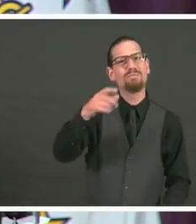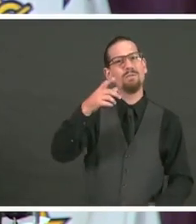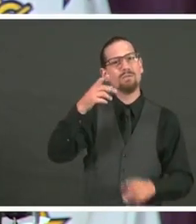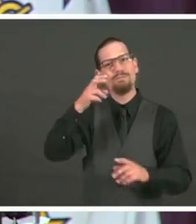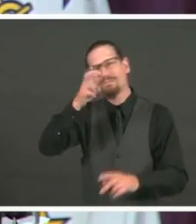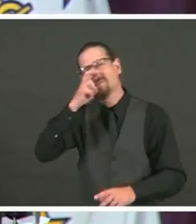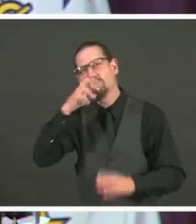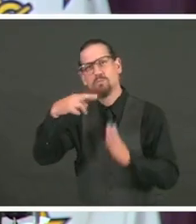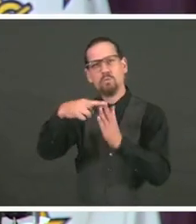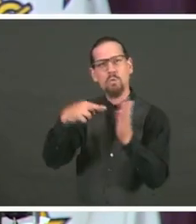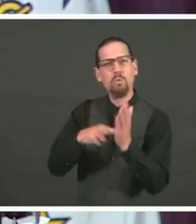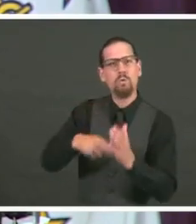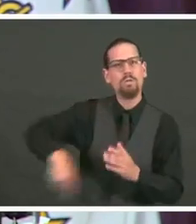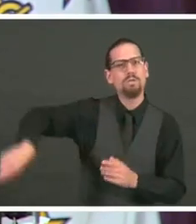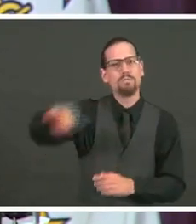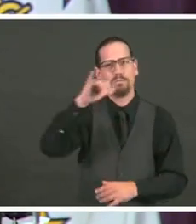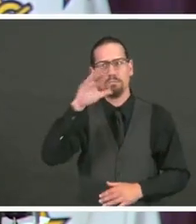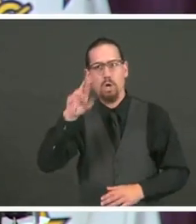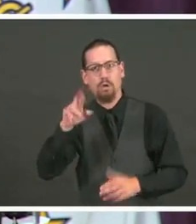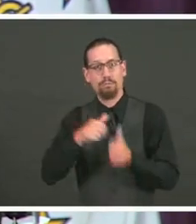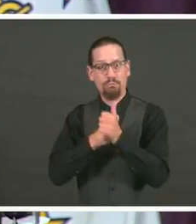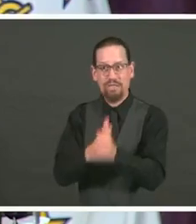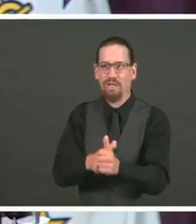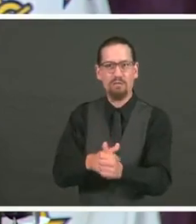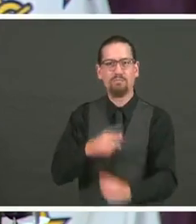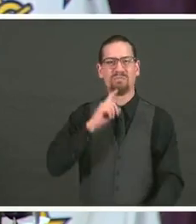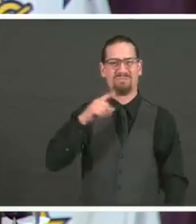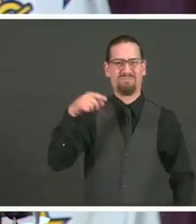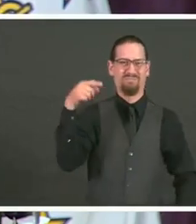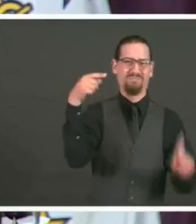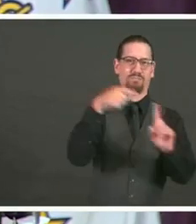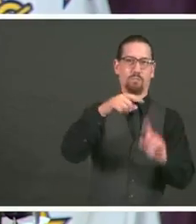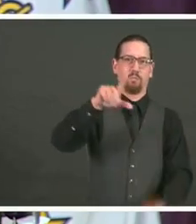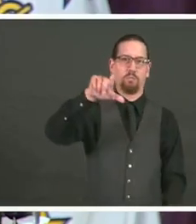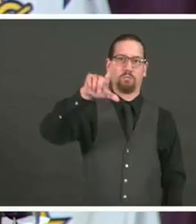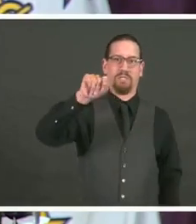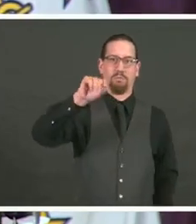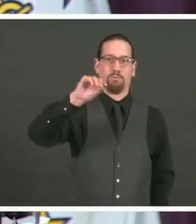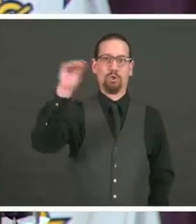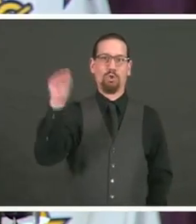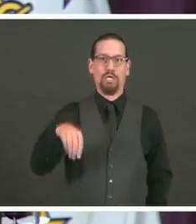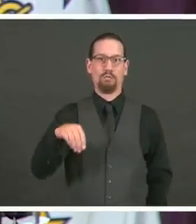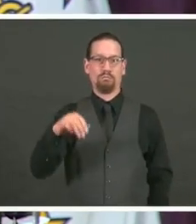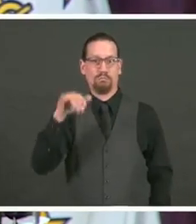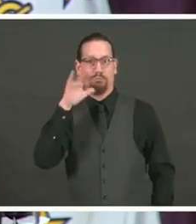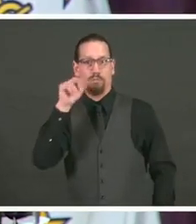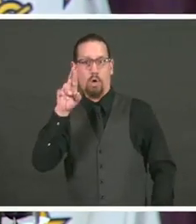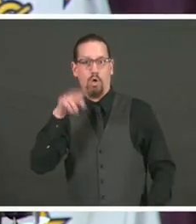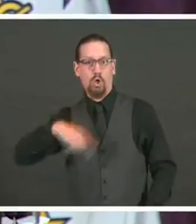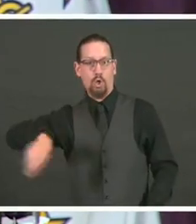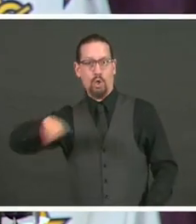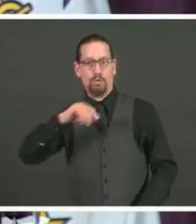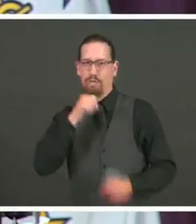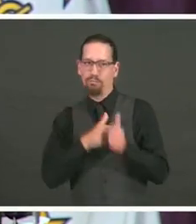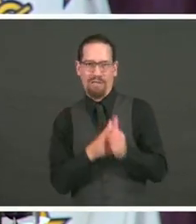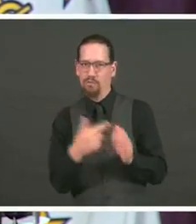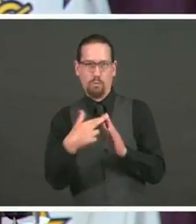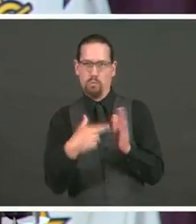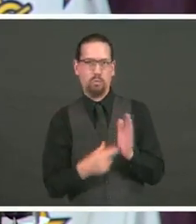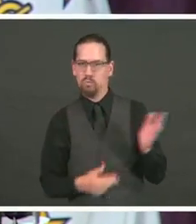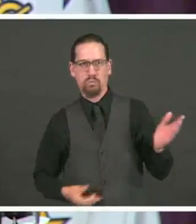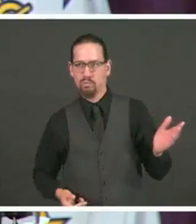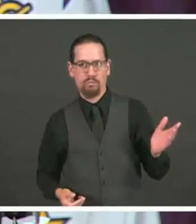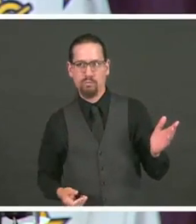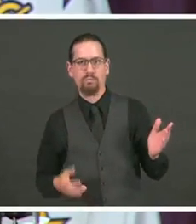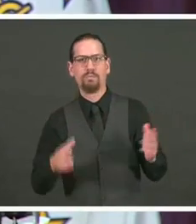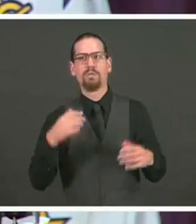not separating the bartender from the customer. That's totally unacceptable. We've been at this for months. The rule